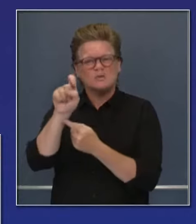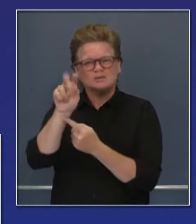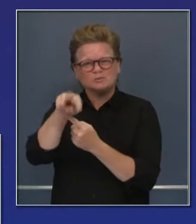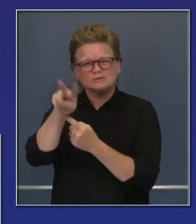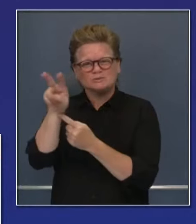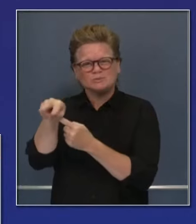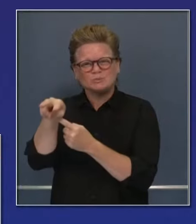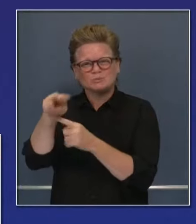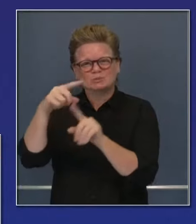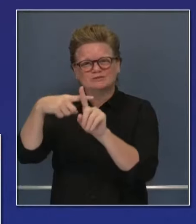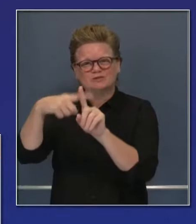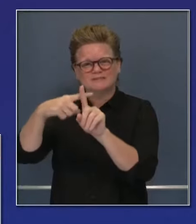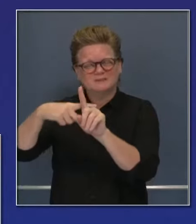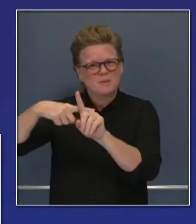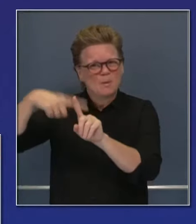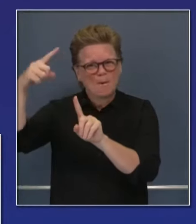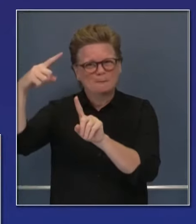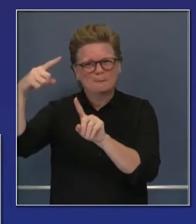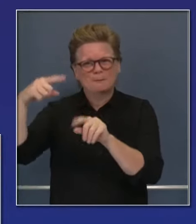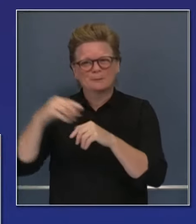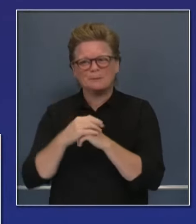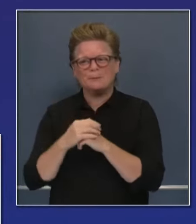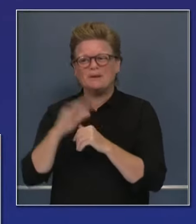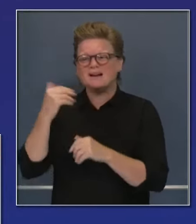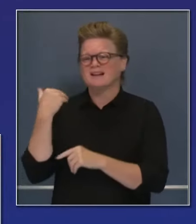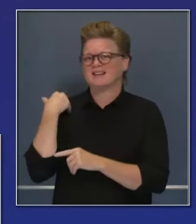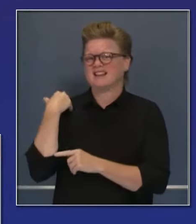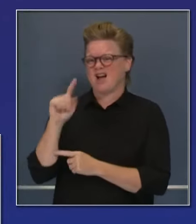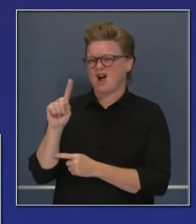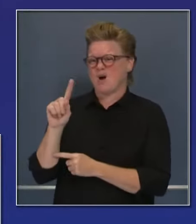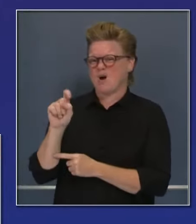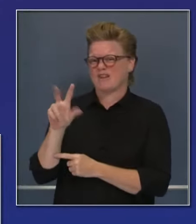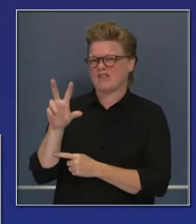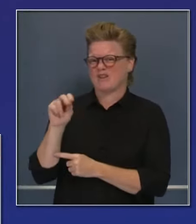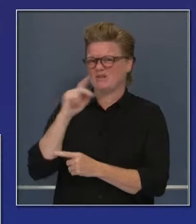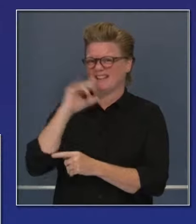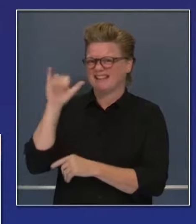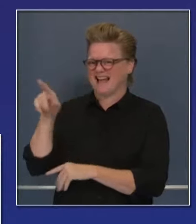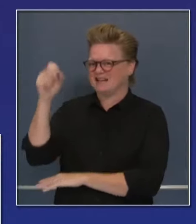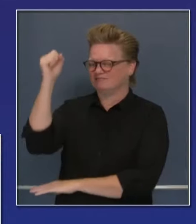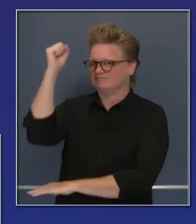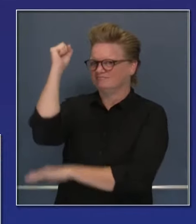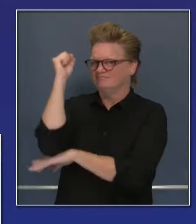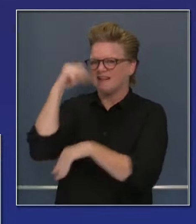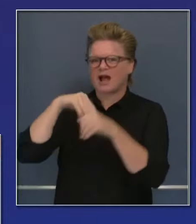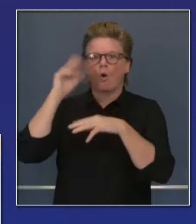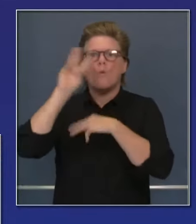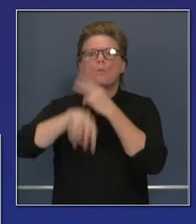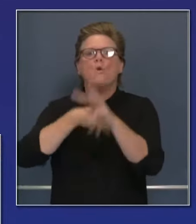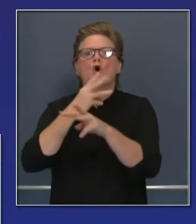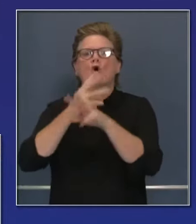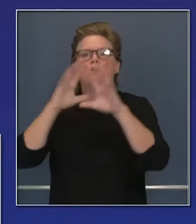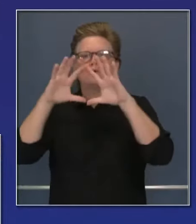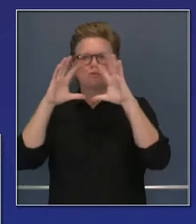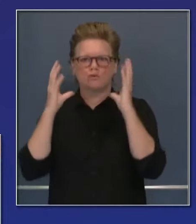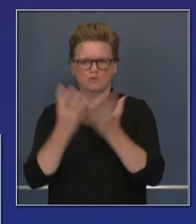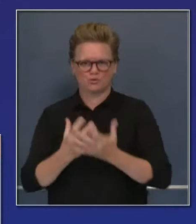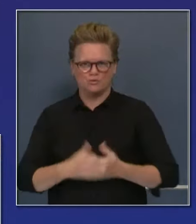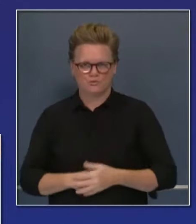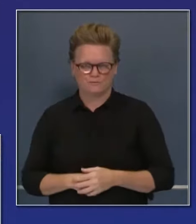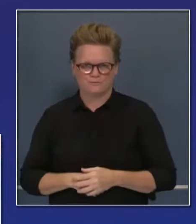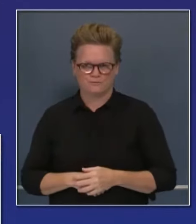had 130-degree record, historic, arguably world record temperature a few weeks back, but once